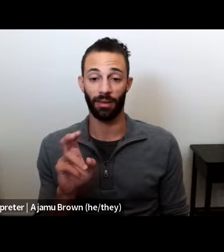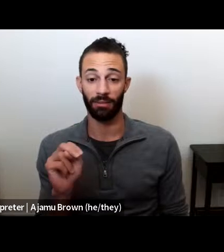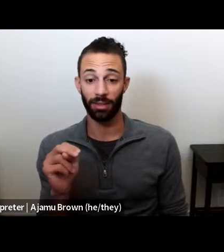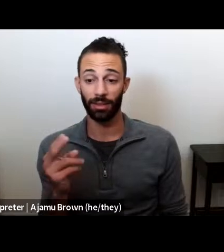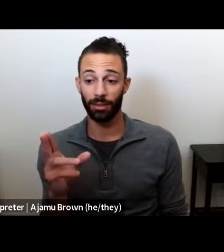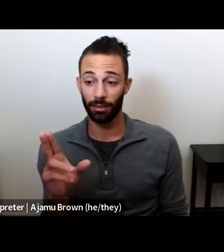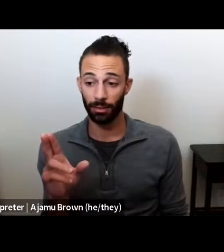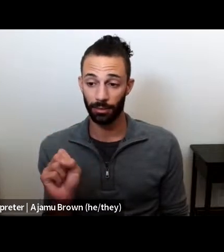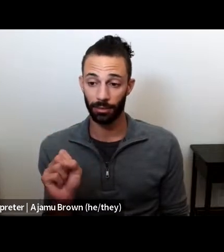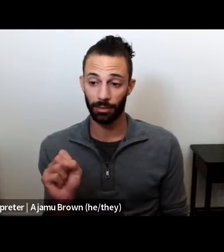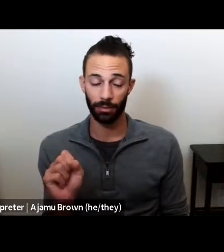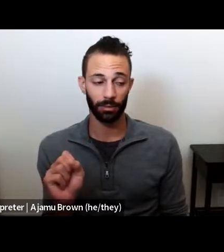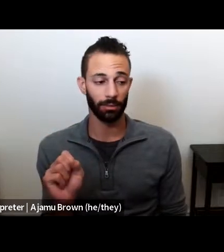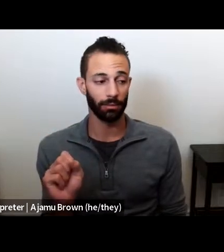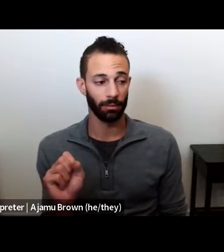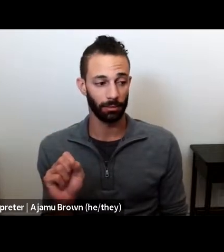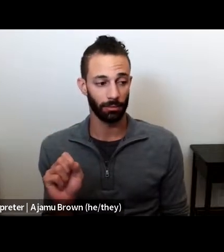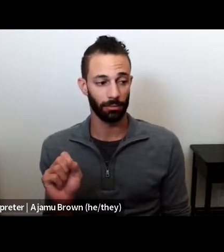Venus.